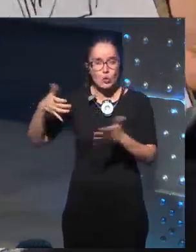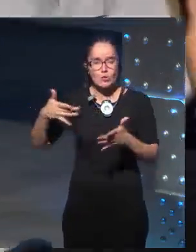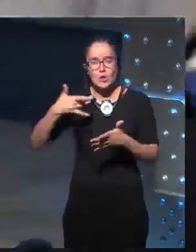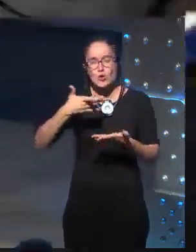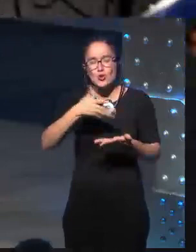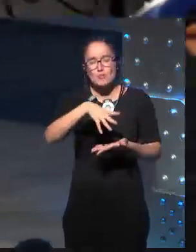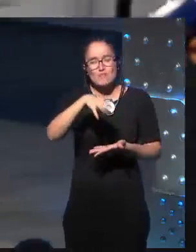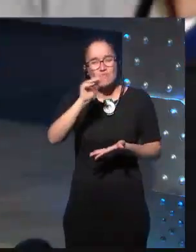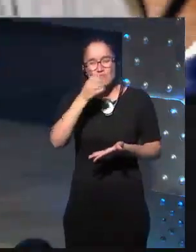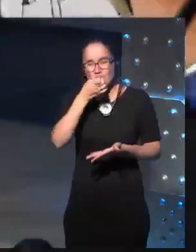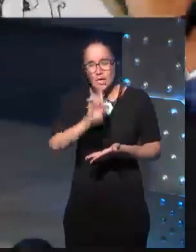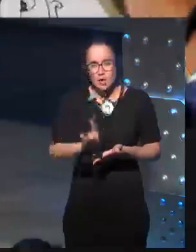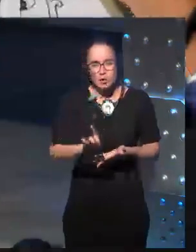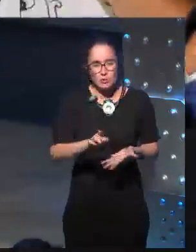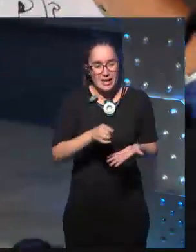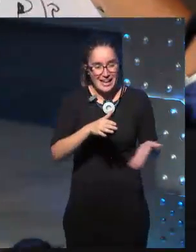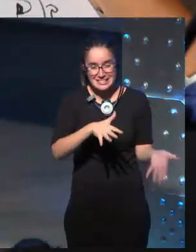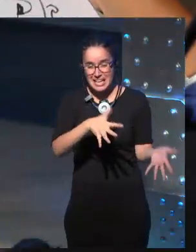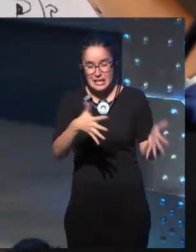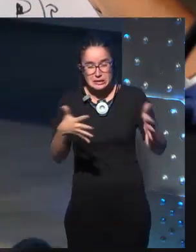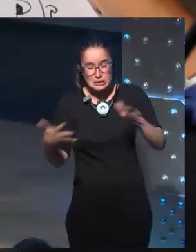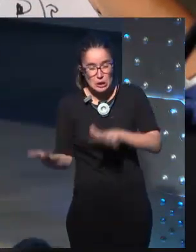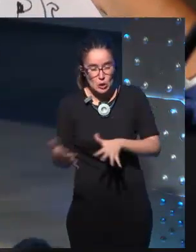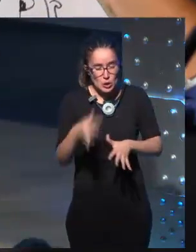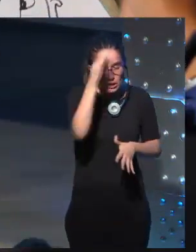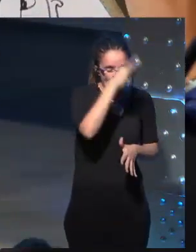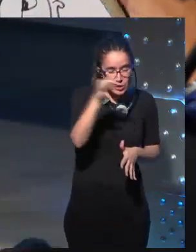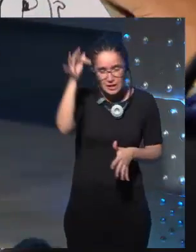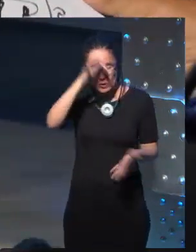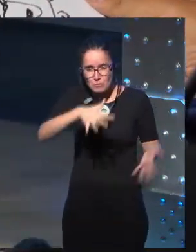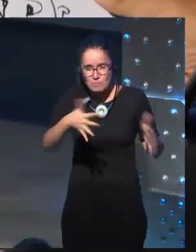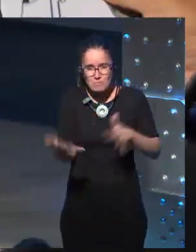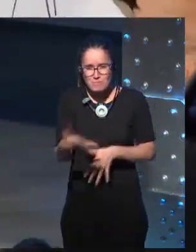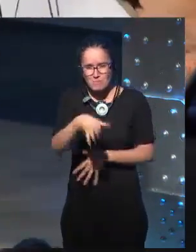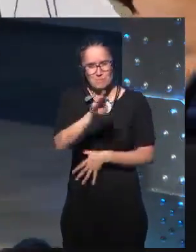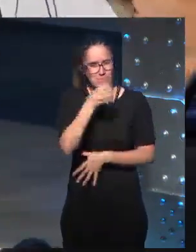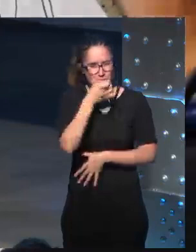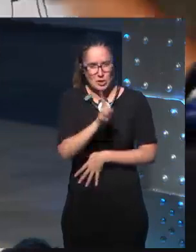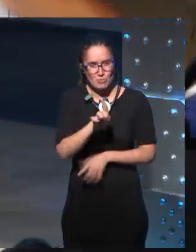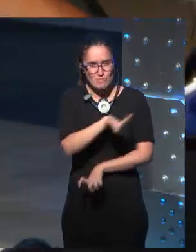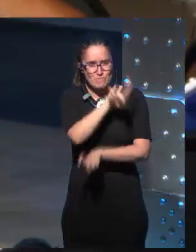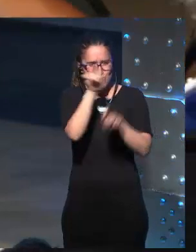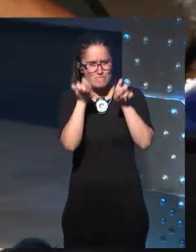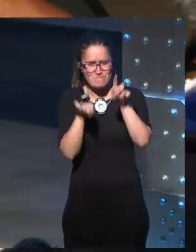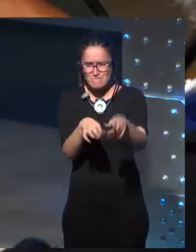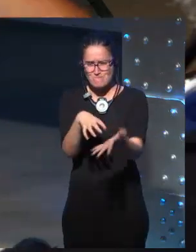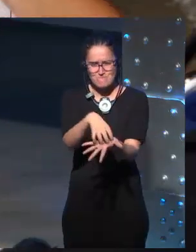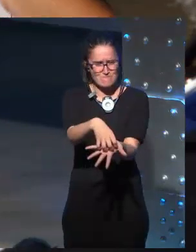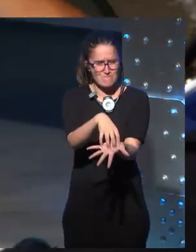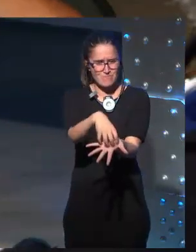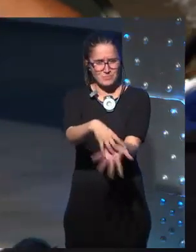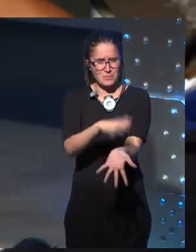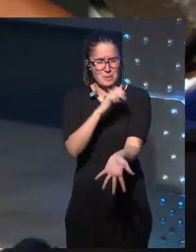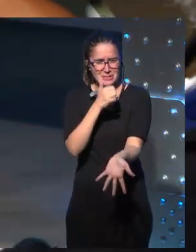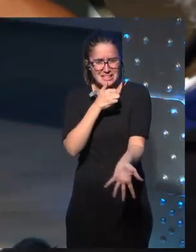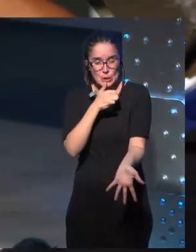of the transition from one to the other, and there's still a big interrogation mark, a mystery, how to get from the